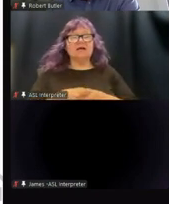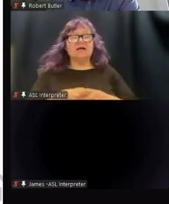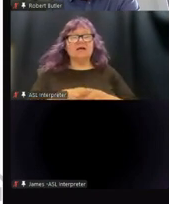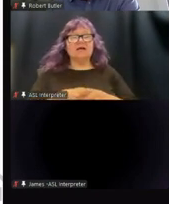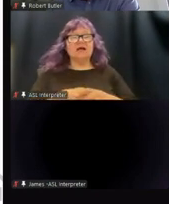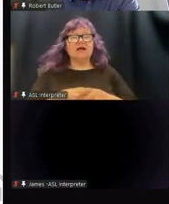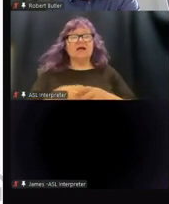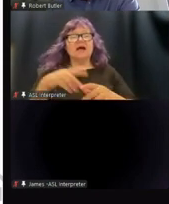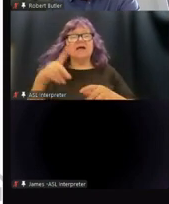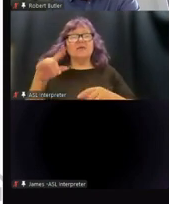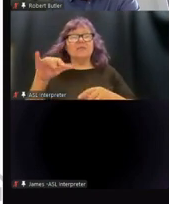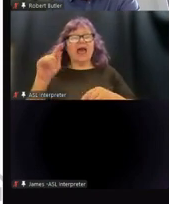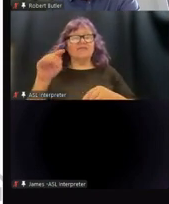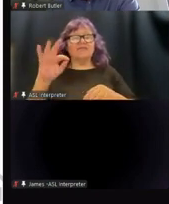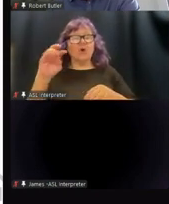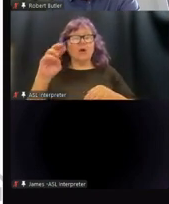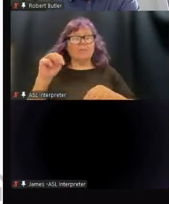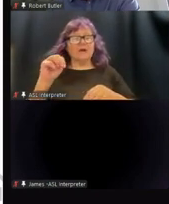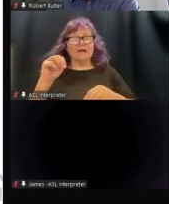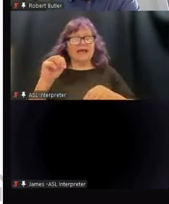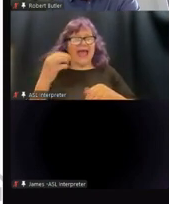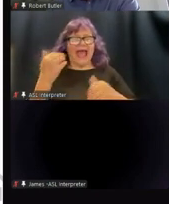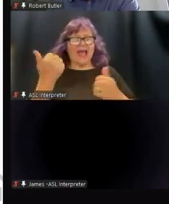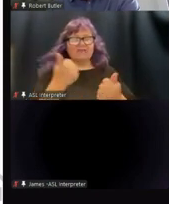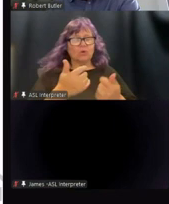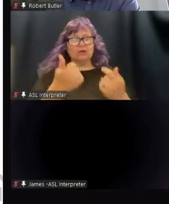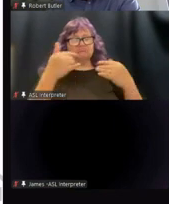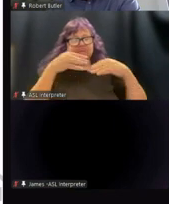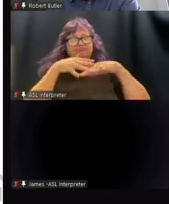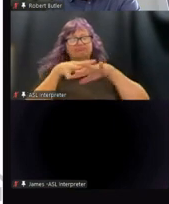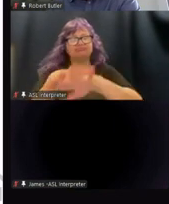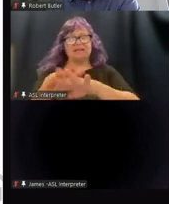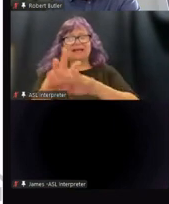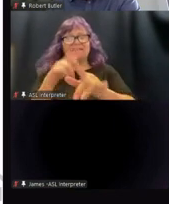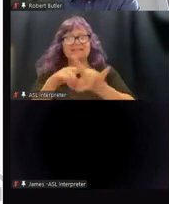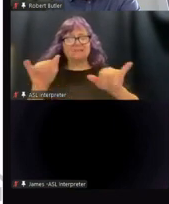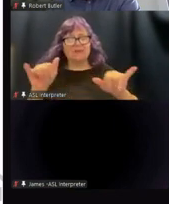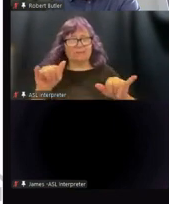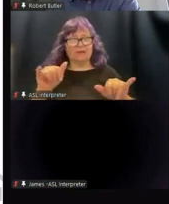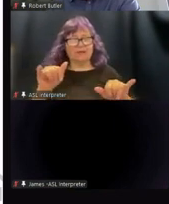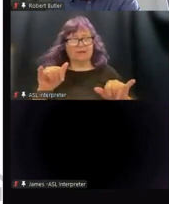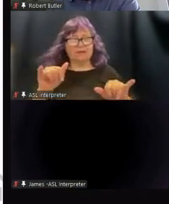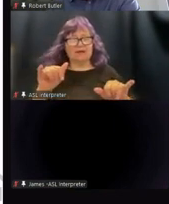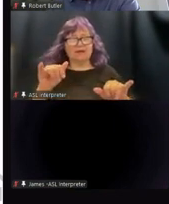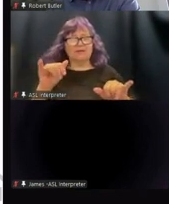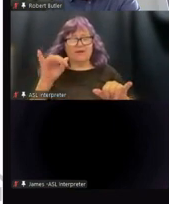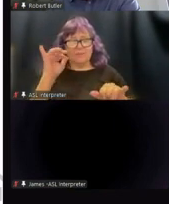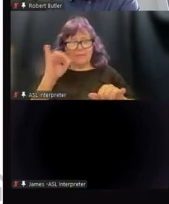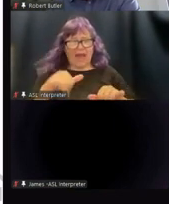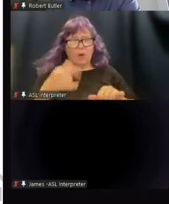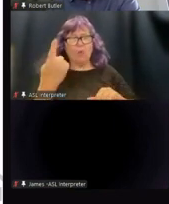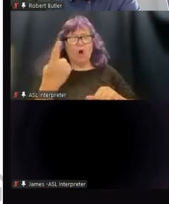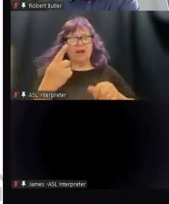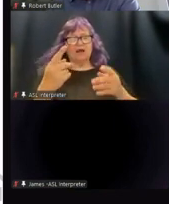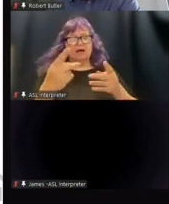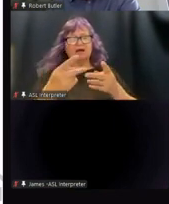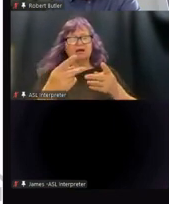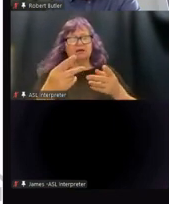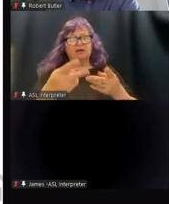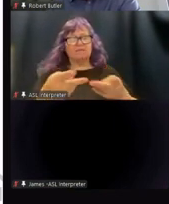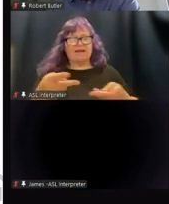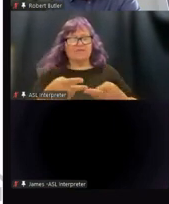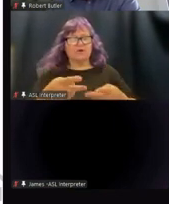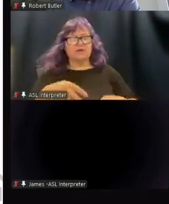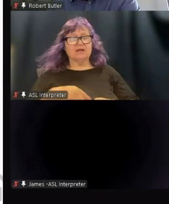platform. Everybody boards and exits from that raised platform. This is how we're providing